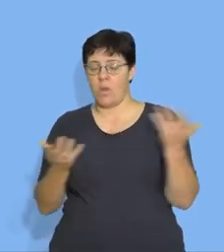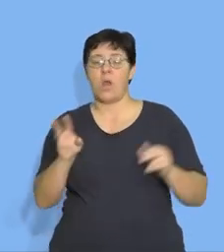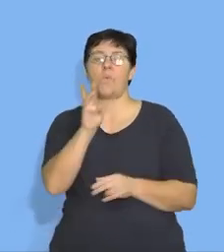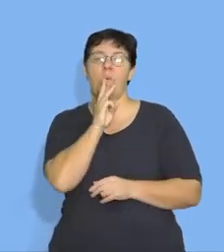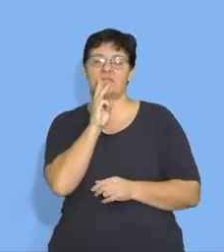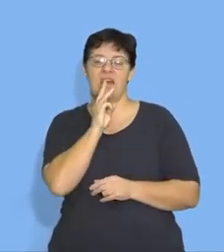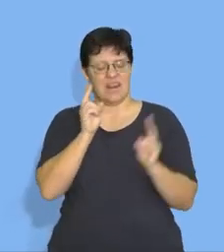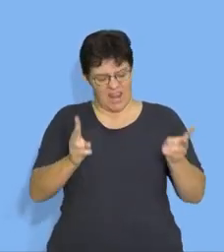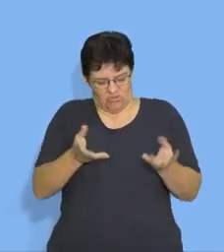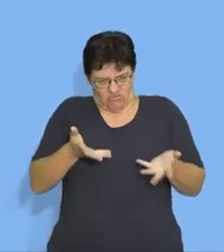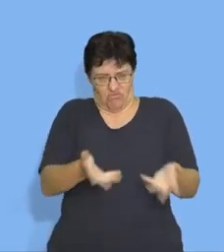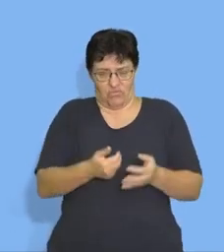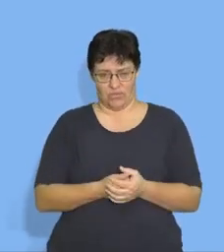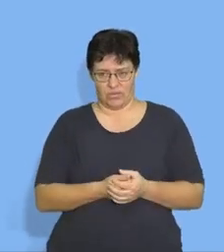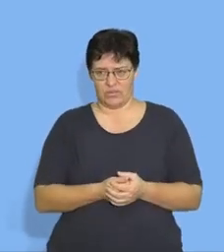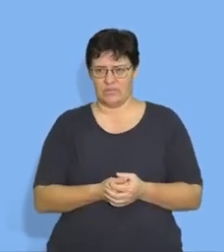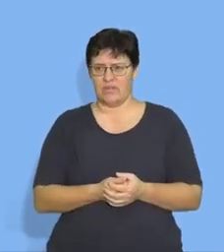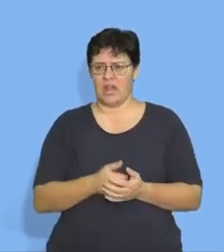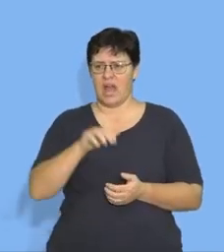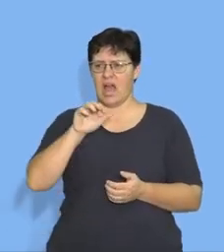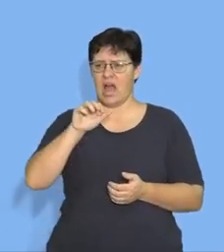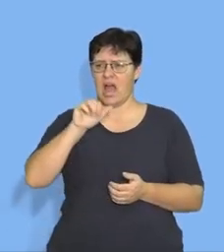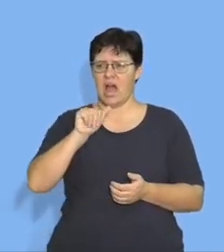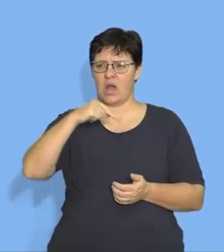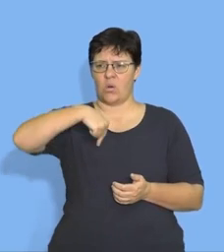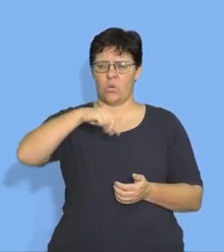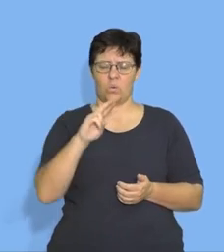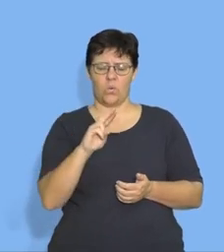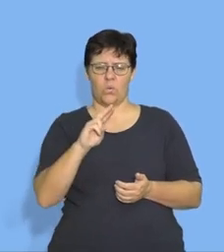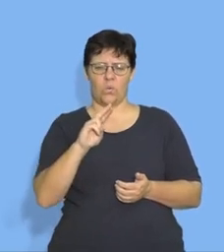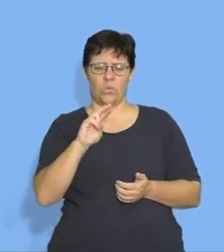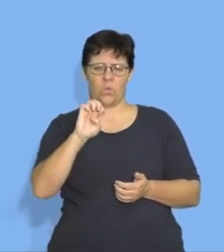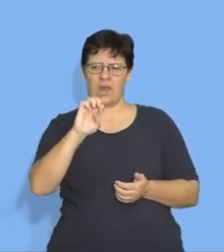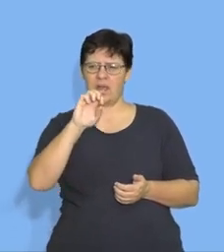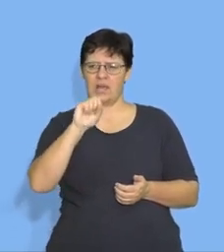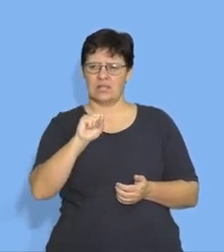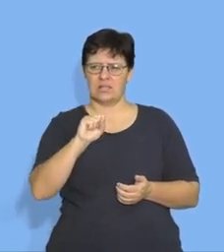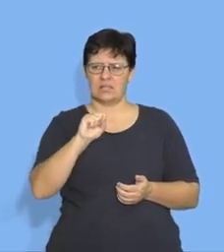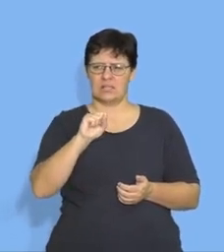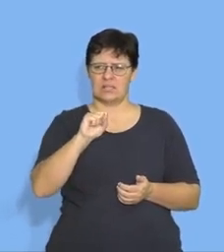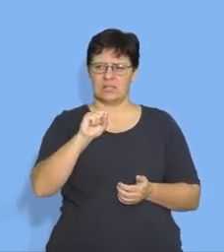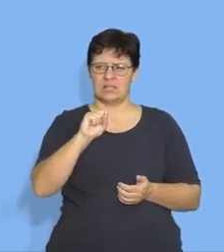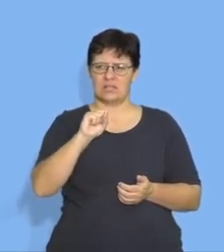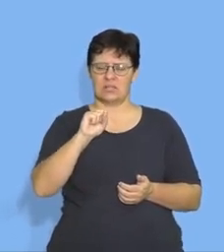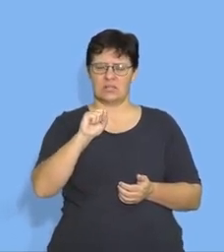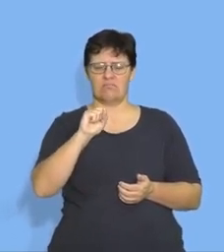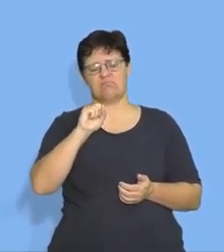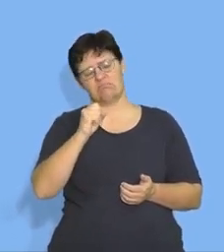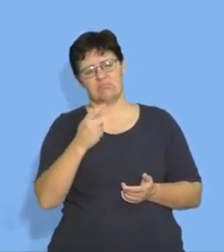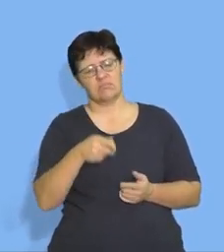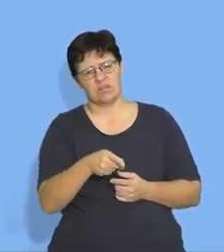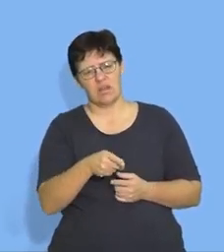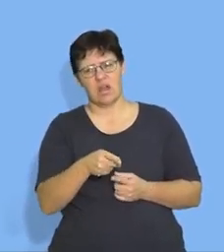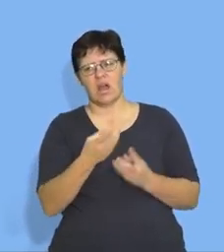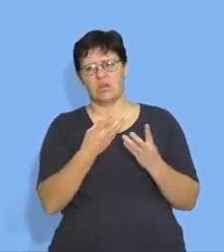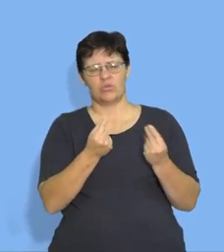to understand what an aqueous solution is, okay? And the most common solvent in which these reactions actually take place is